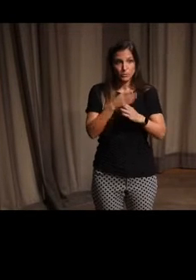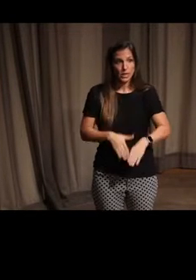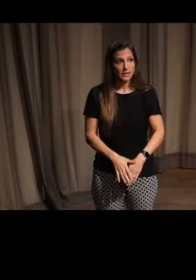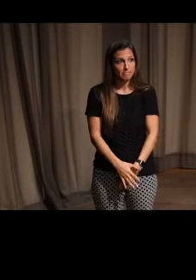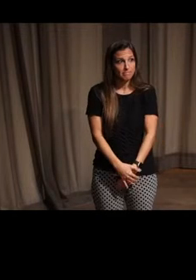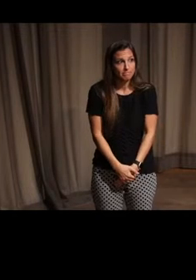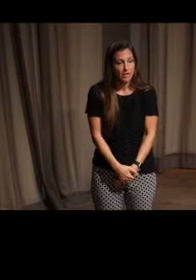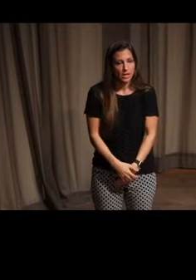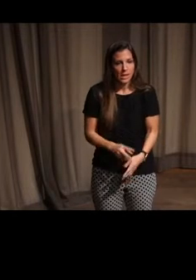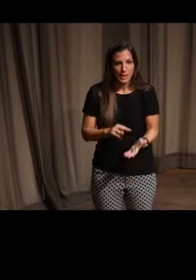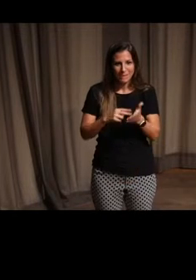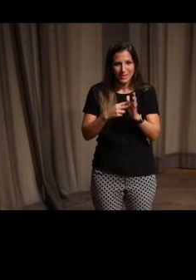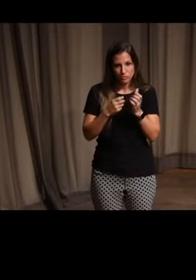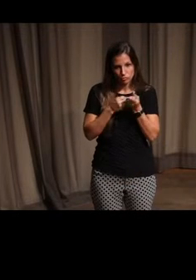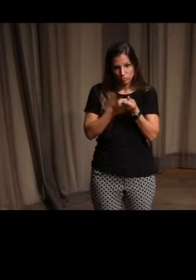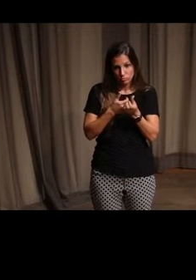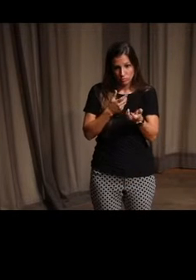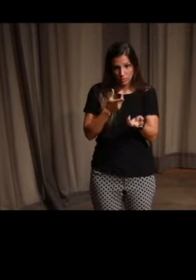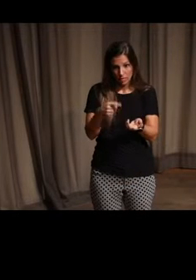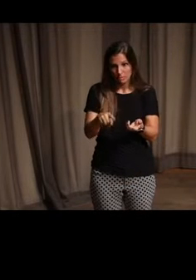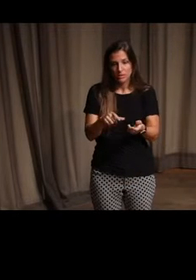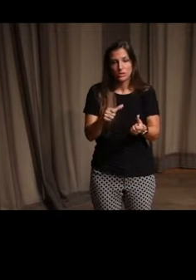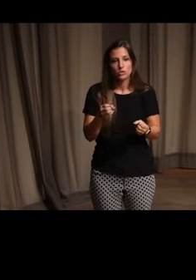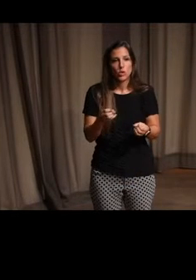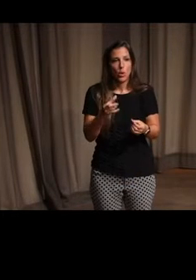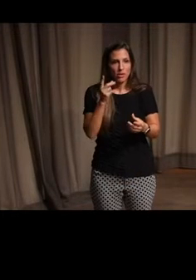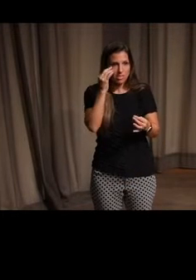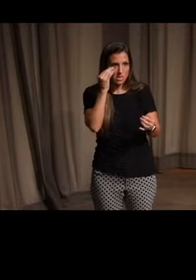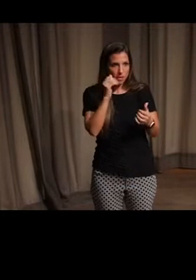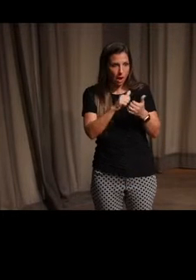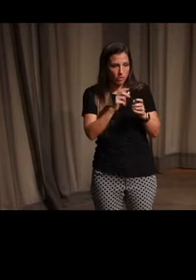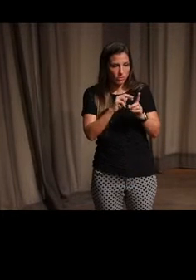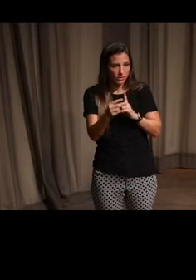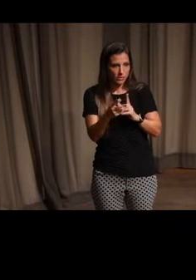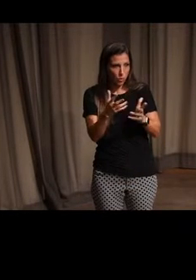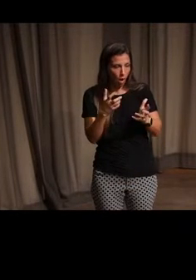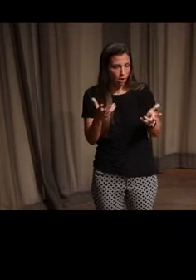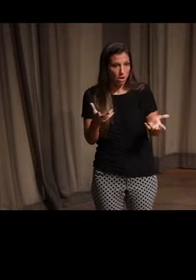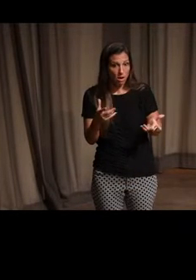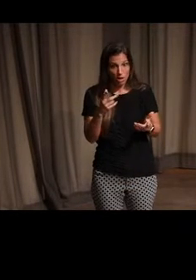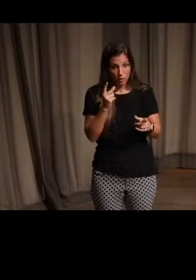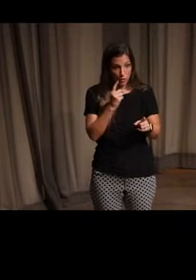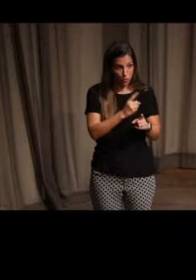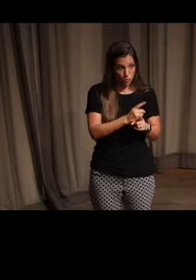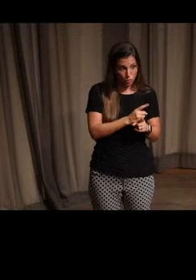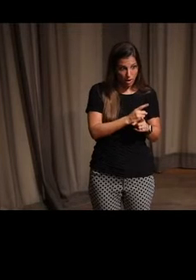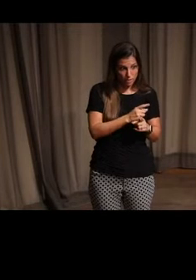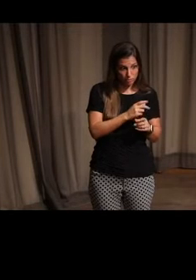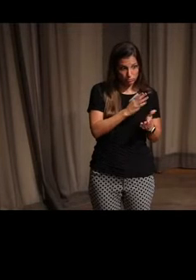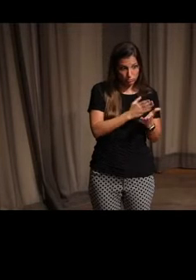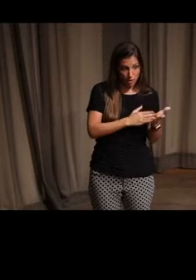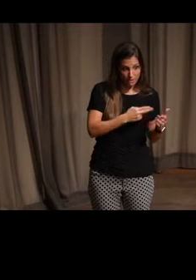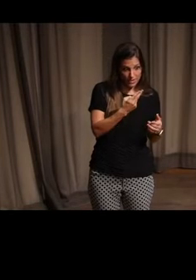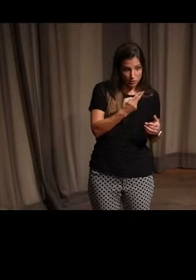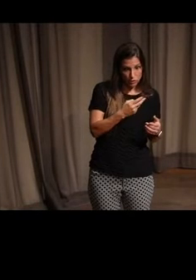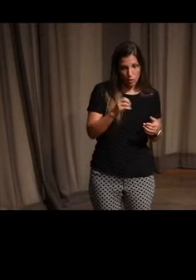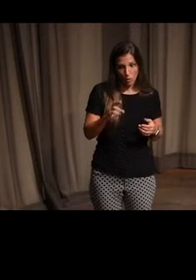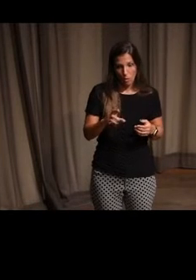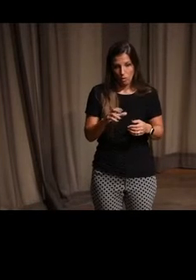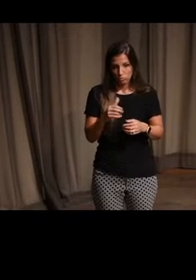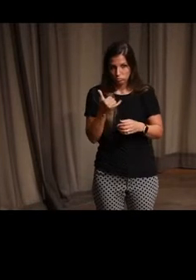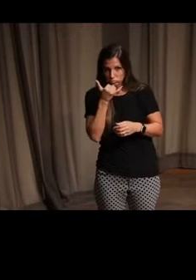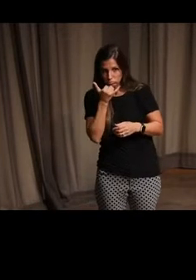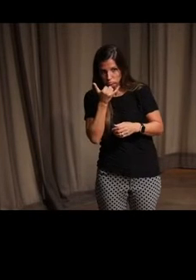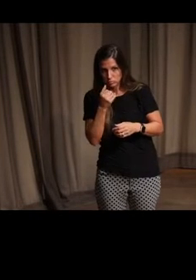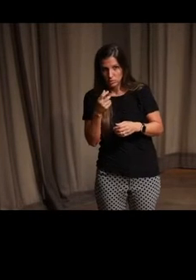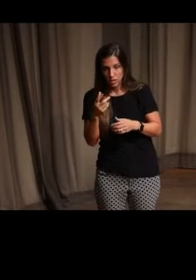complicit. And so I think that institutions have to think about how they want to be perceived. You know, are we on the right side of history? Are we not on the right side of history? How